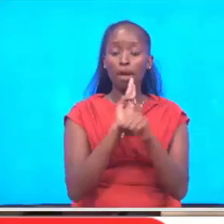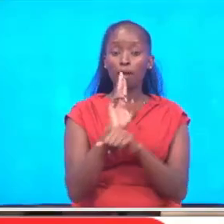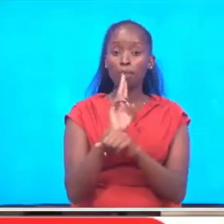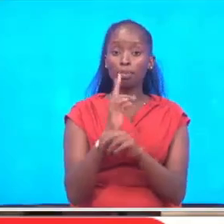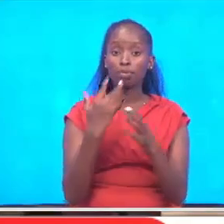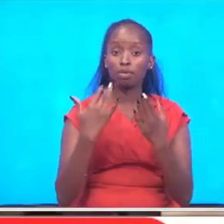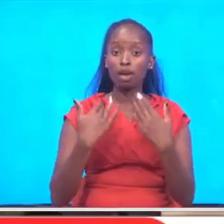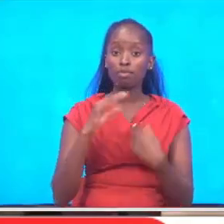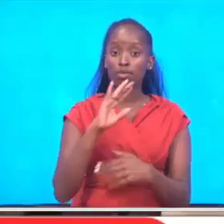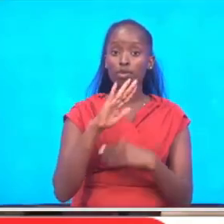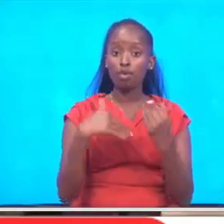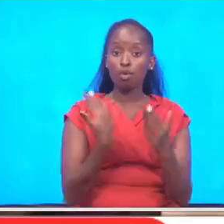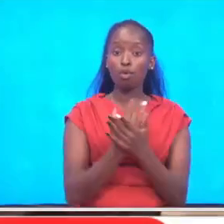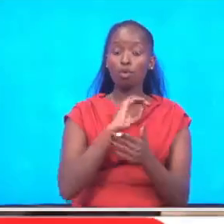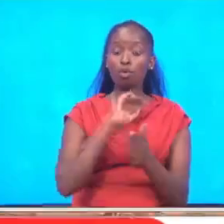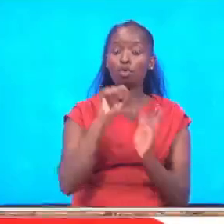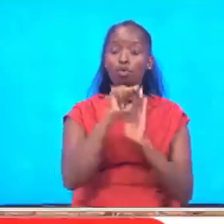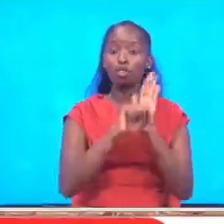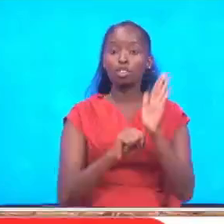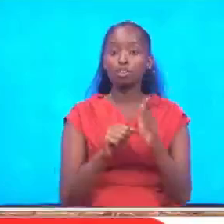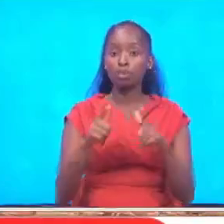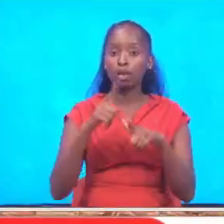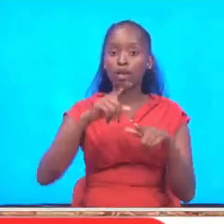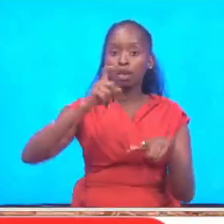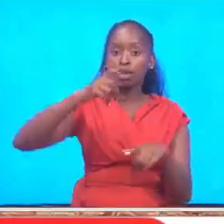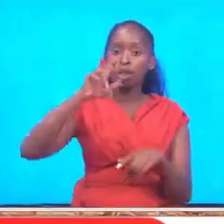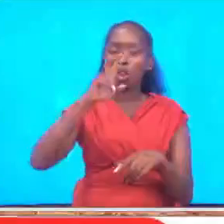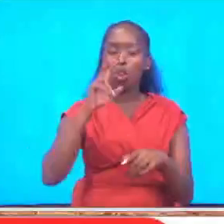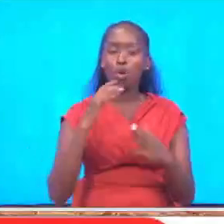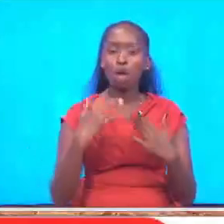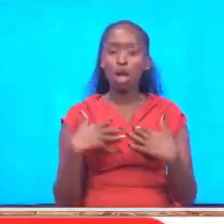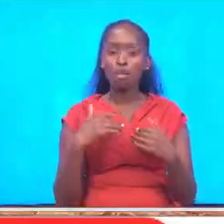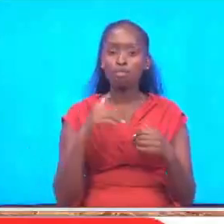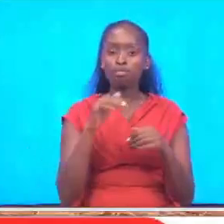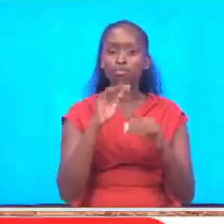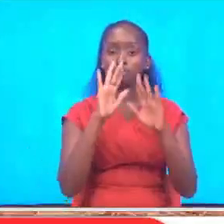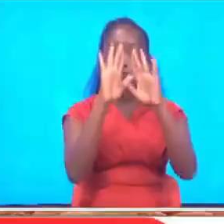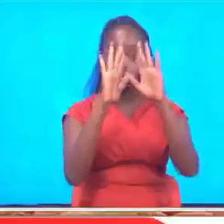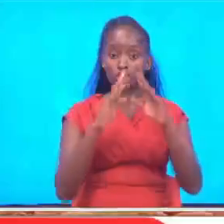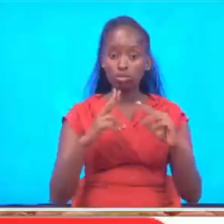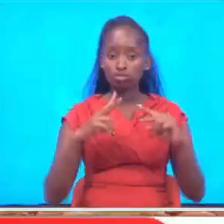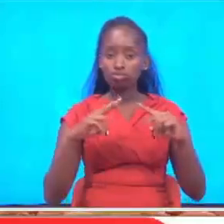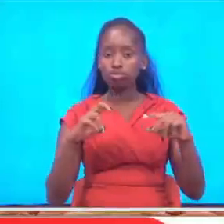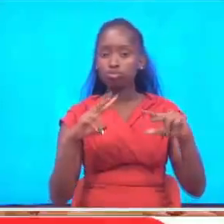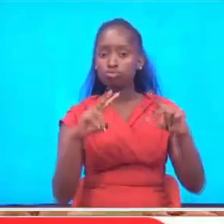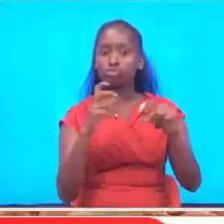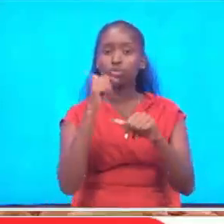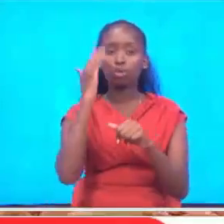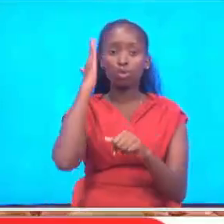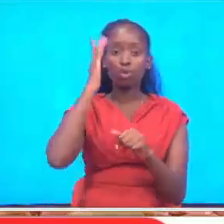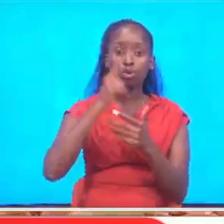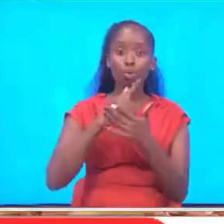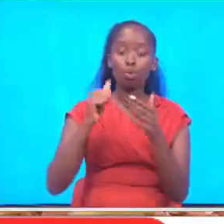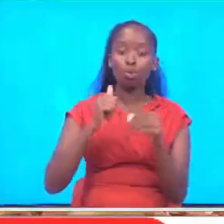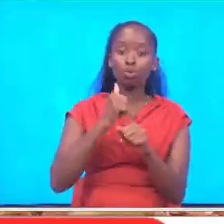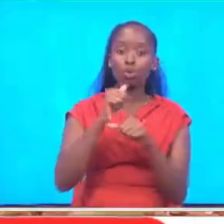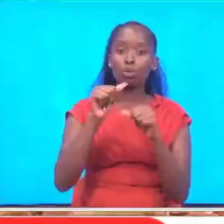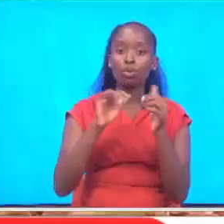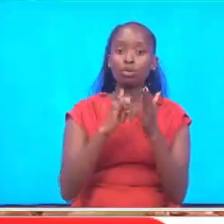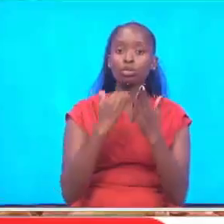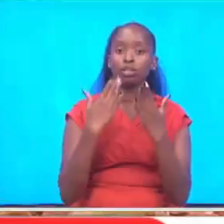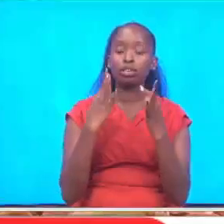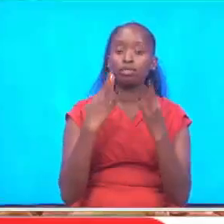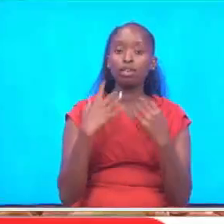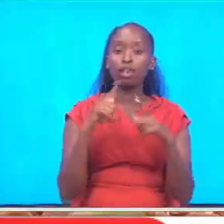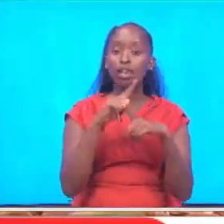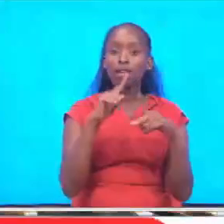ardhi ufanyiwe uchambuzi kamili wakati wa ununuzi, ikisisitiza kuwa hati miliki ya ardhi si